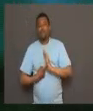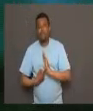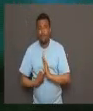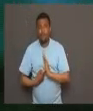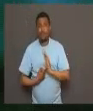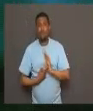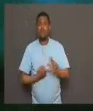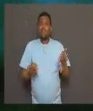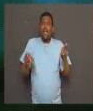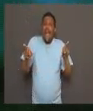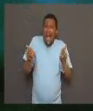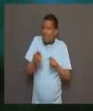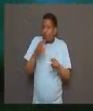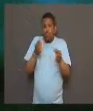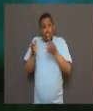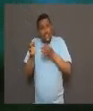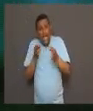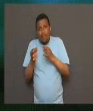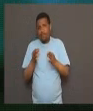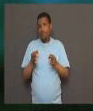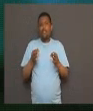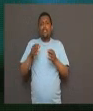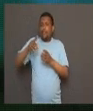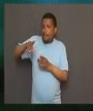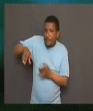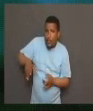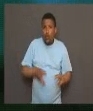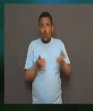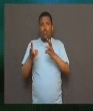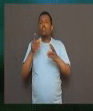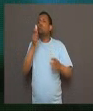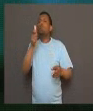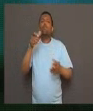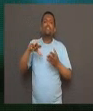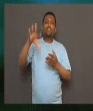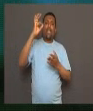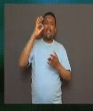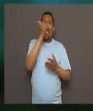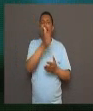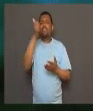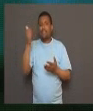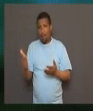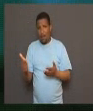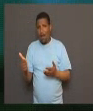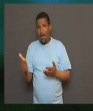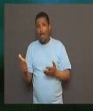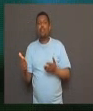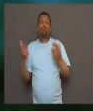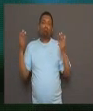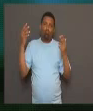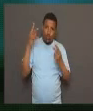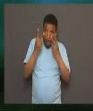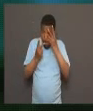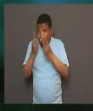The first question asked you to describe the route you would take from the